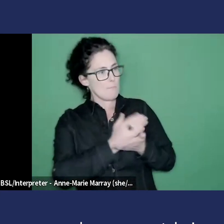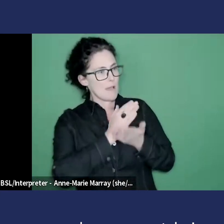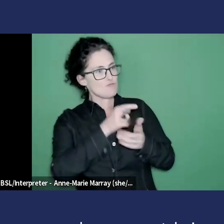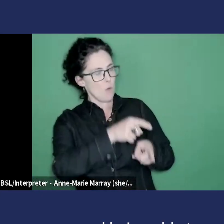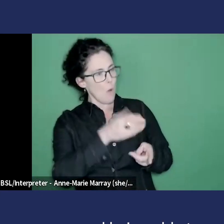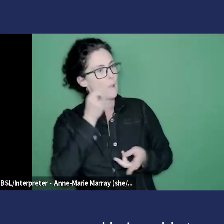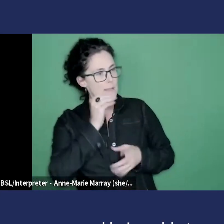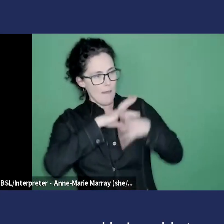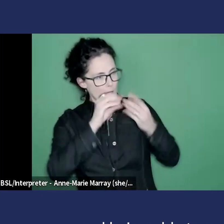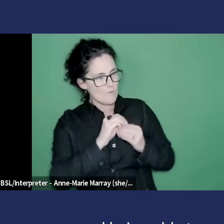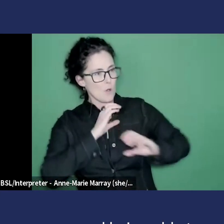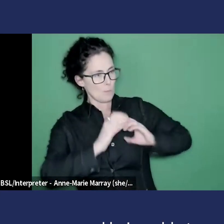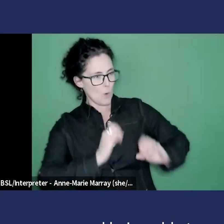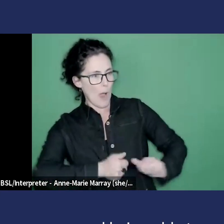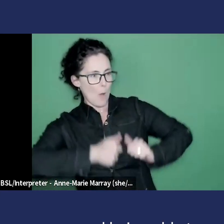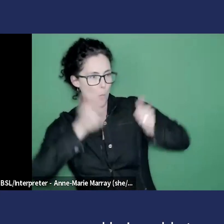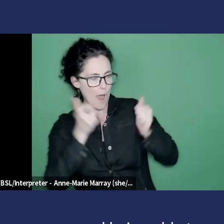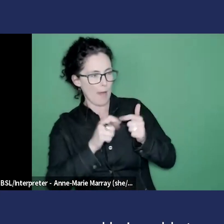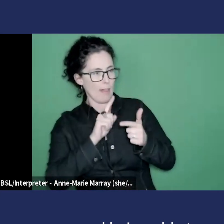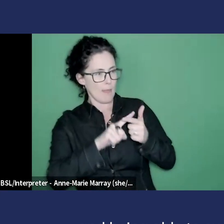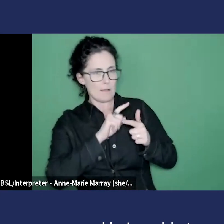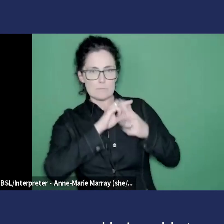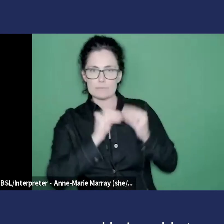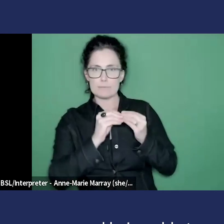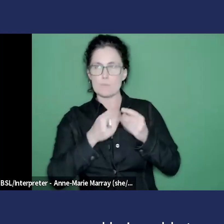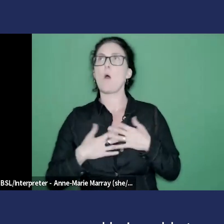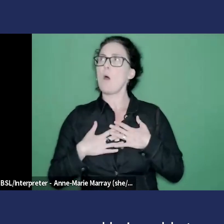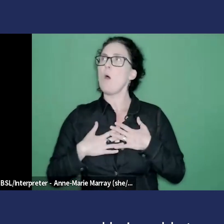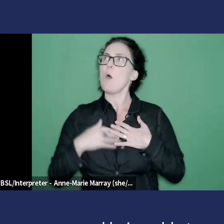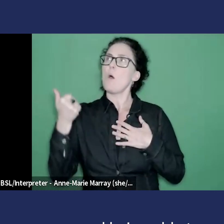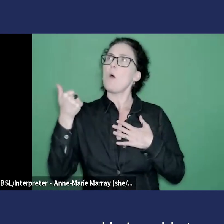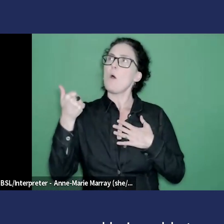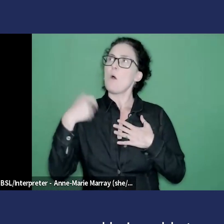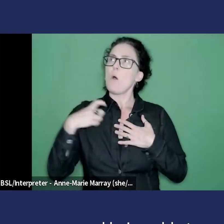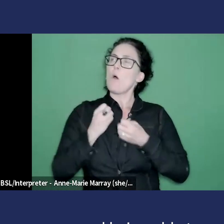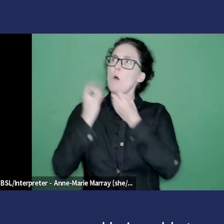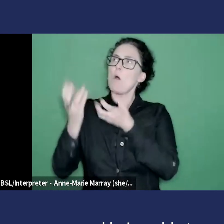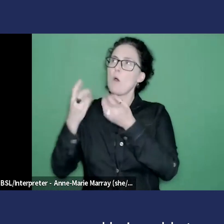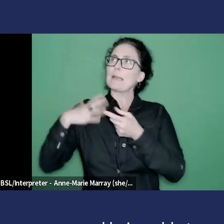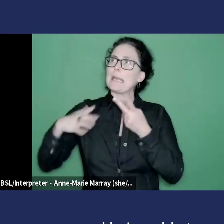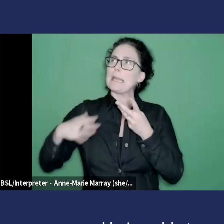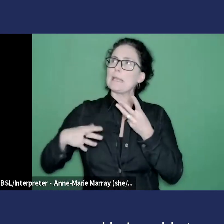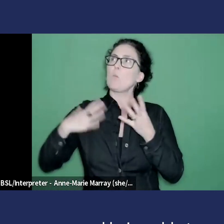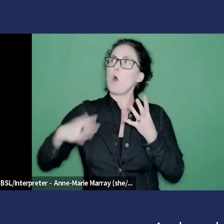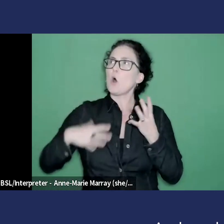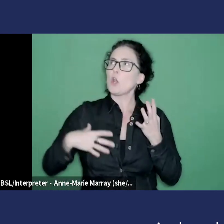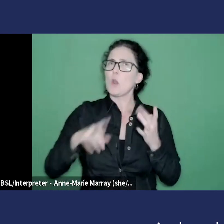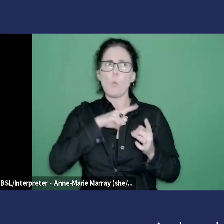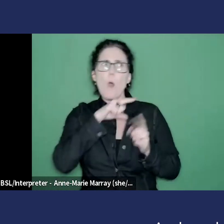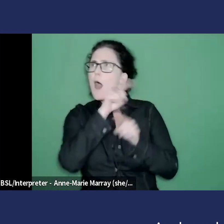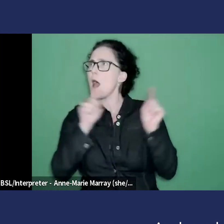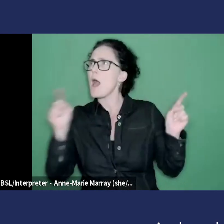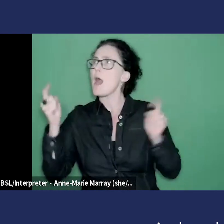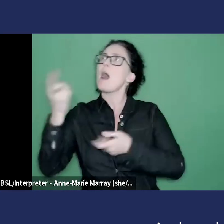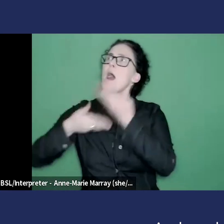and heard, and being able to express your needs and wants, and having agency.